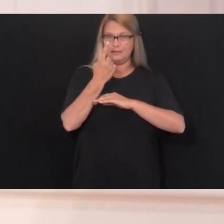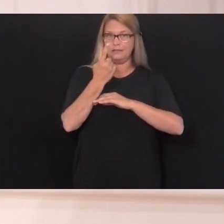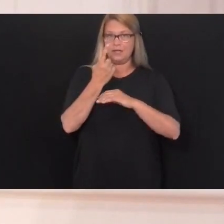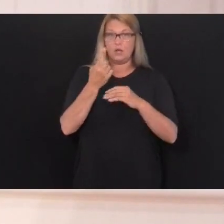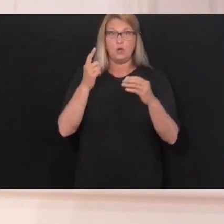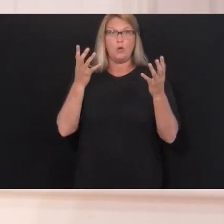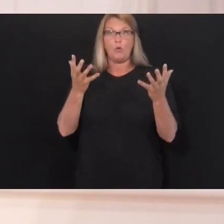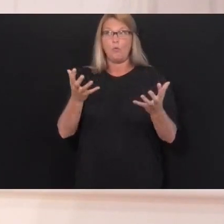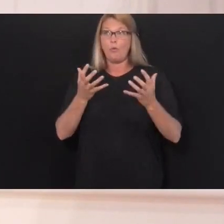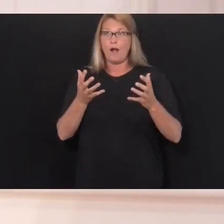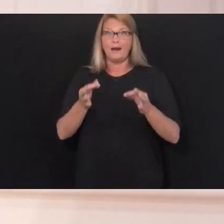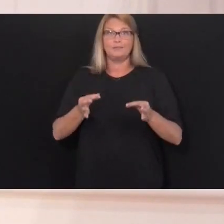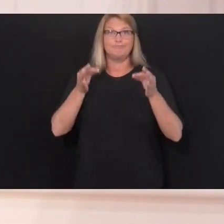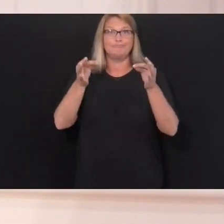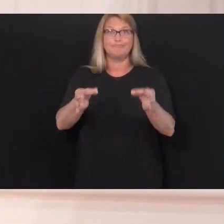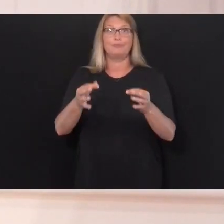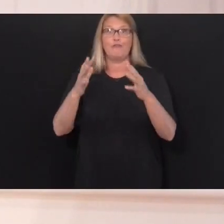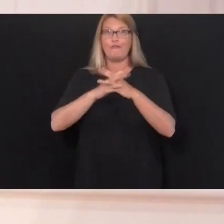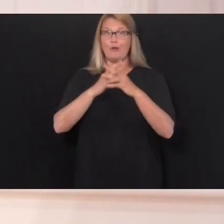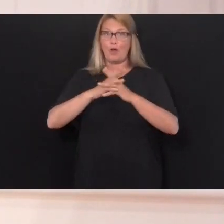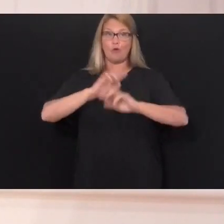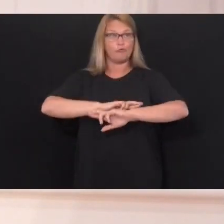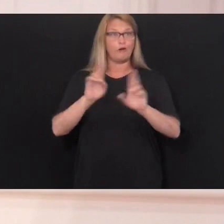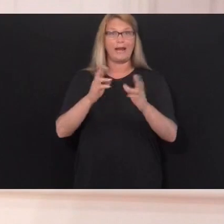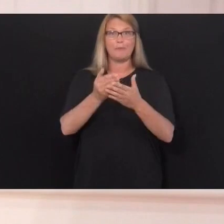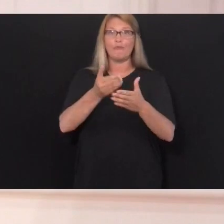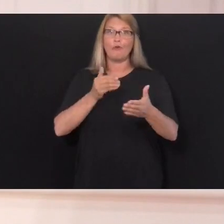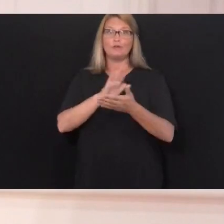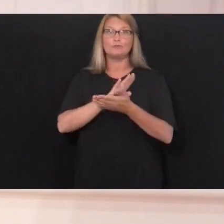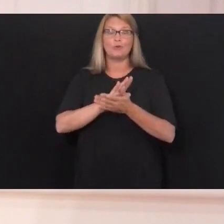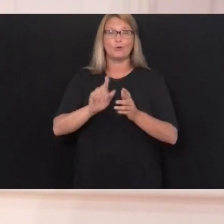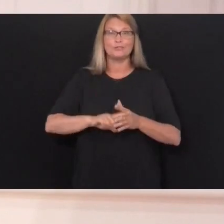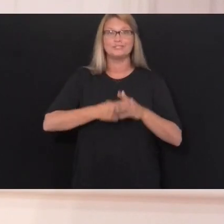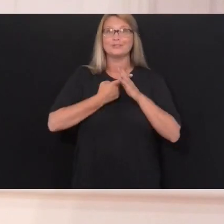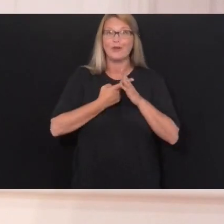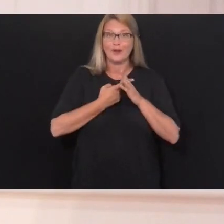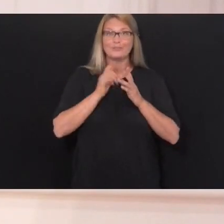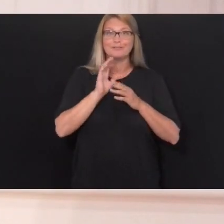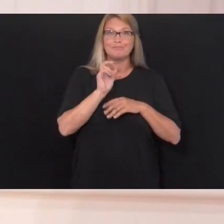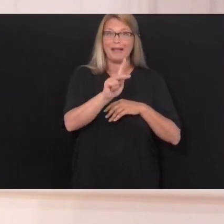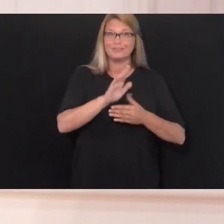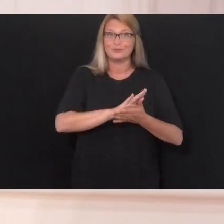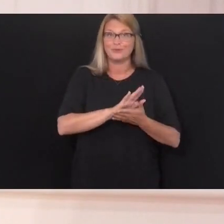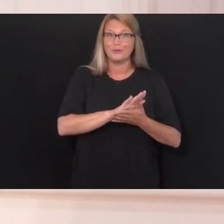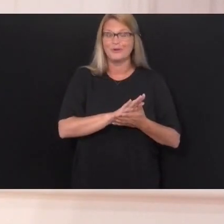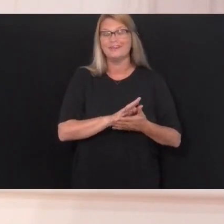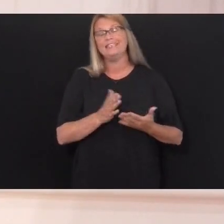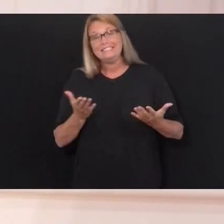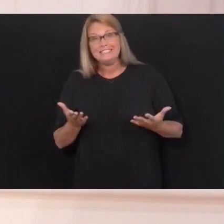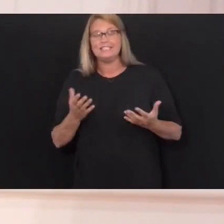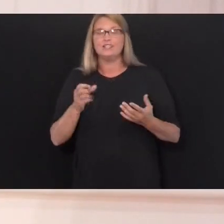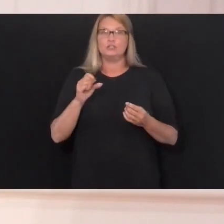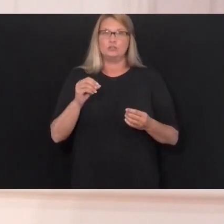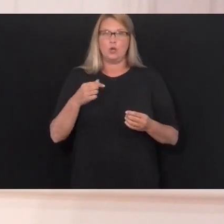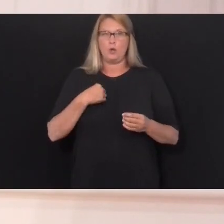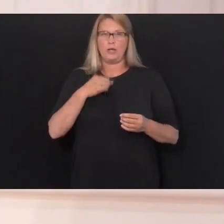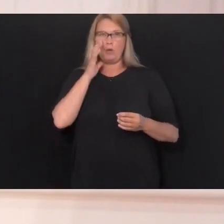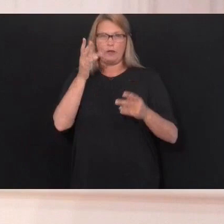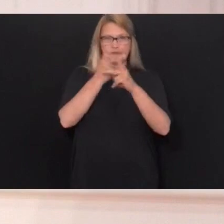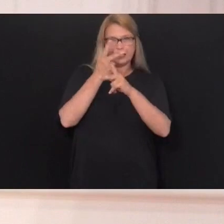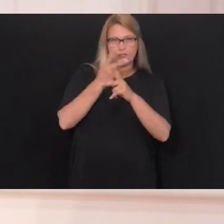cities and counties. We have awarded $38 million to our cities and our counties, and those dollars are going